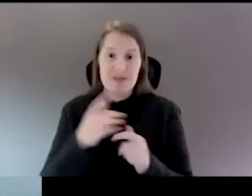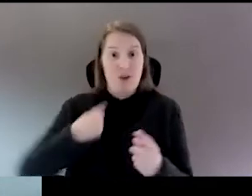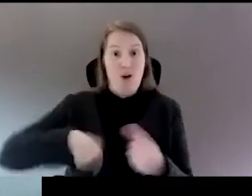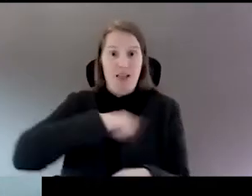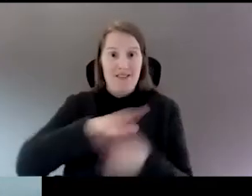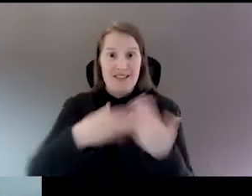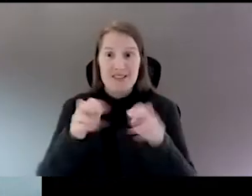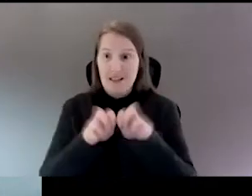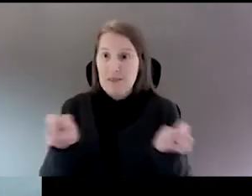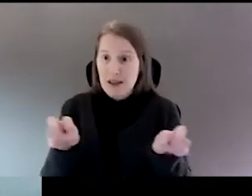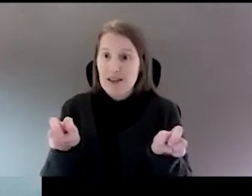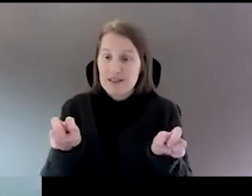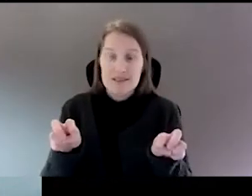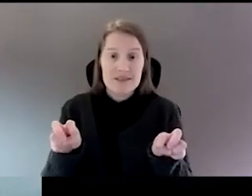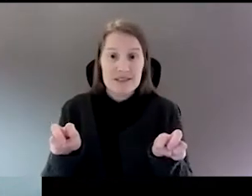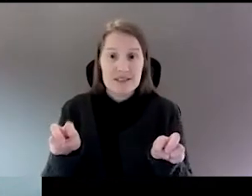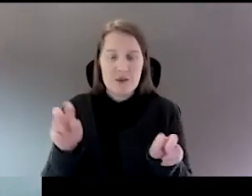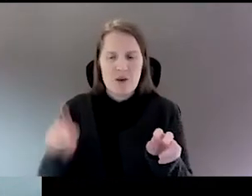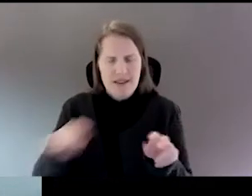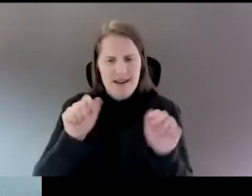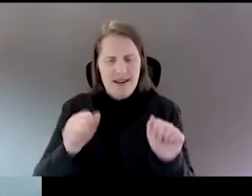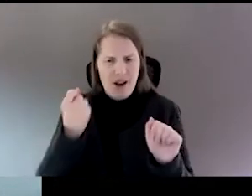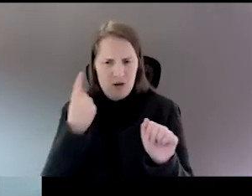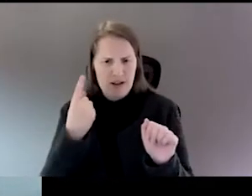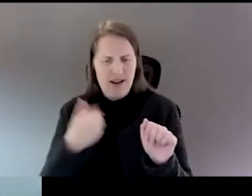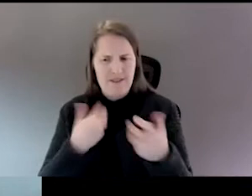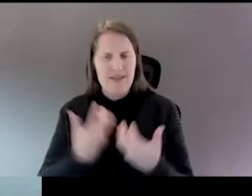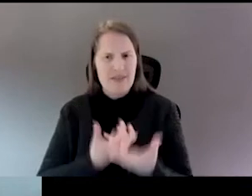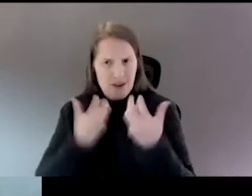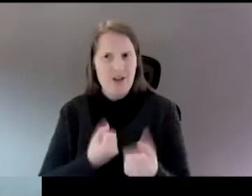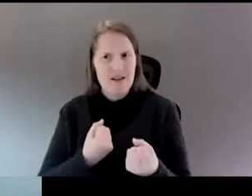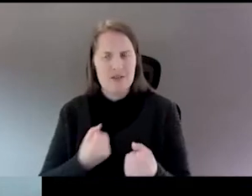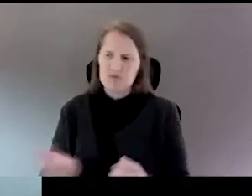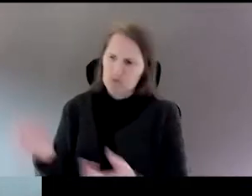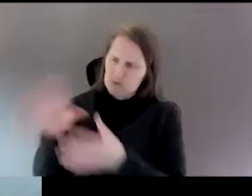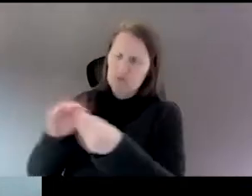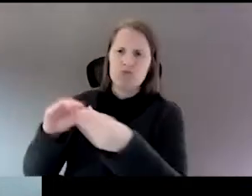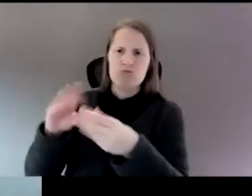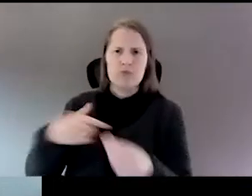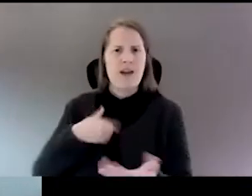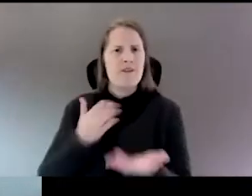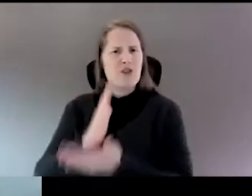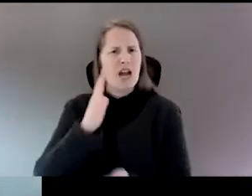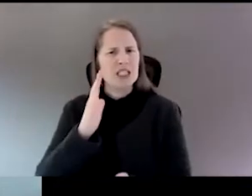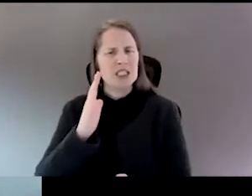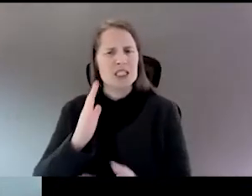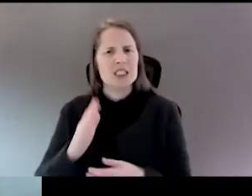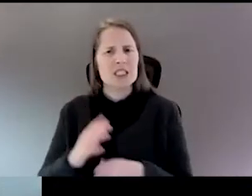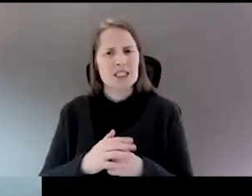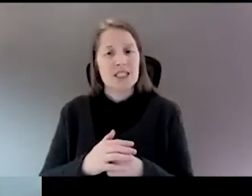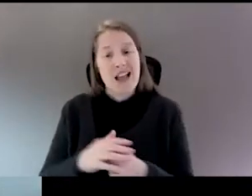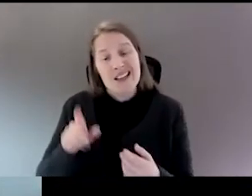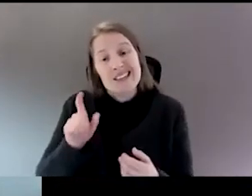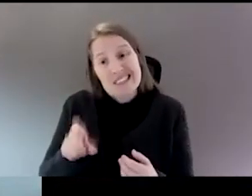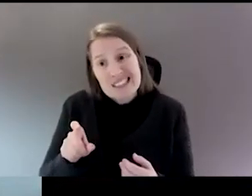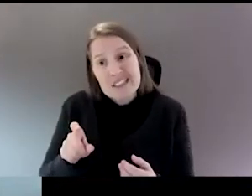so that they do understand and have the confidence to know that they do have rights and that they need to make